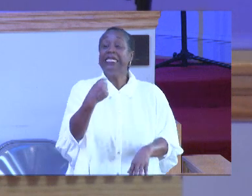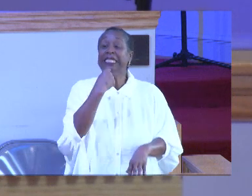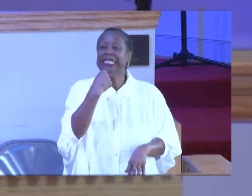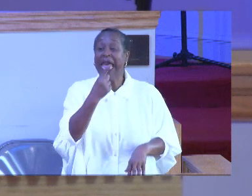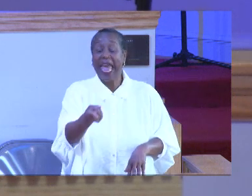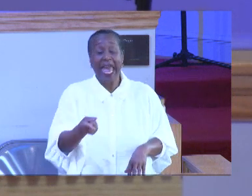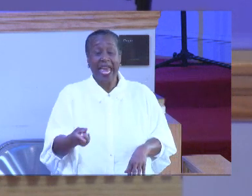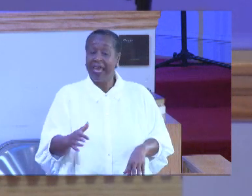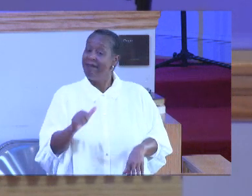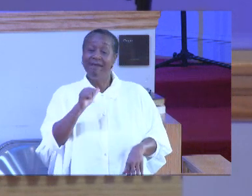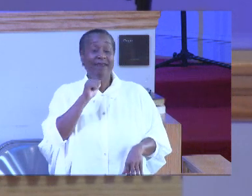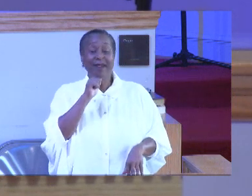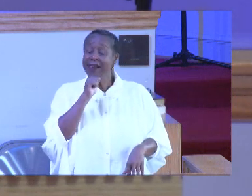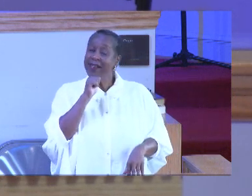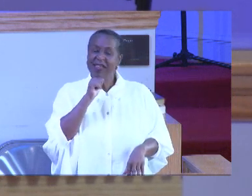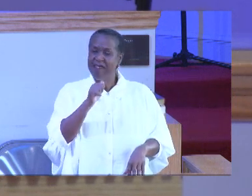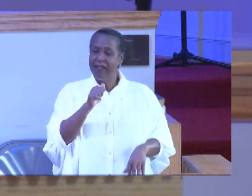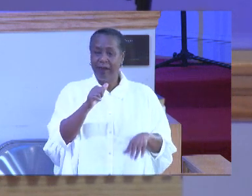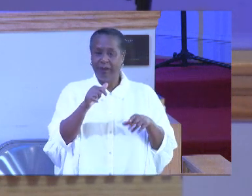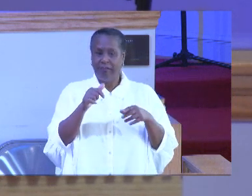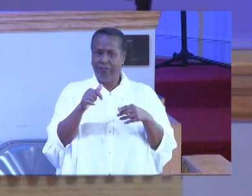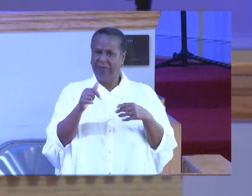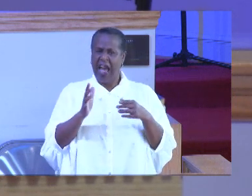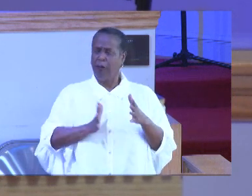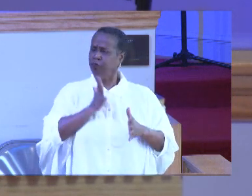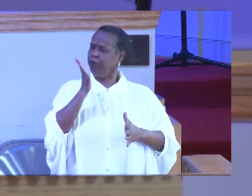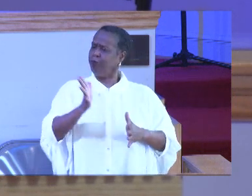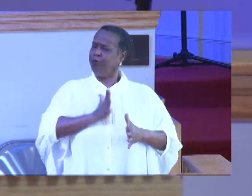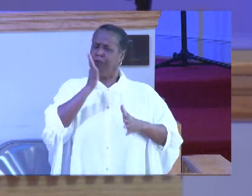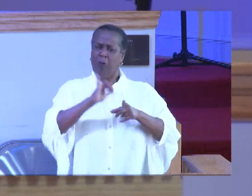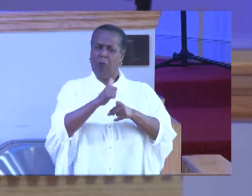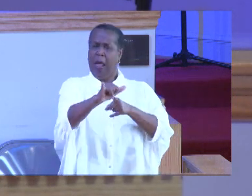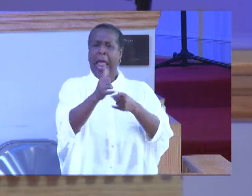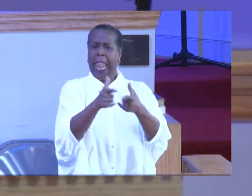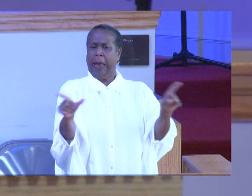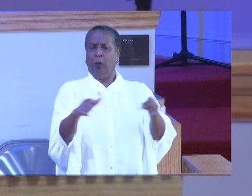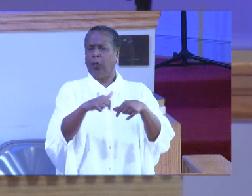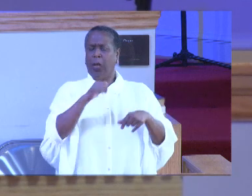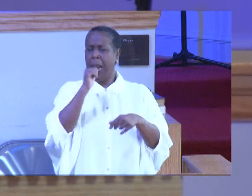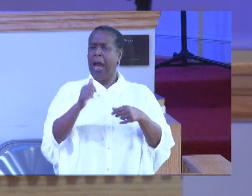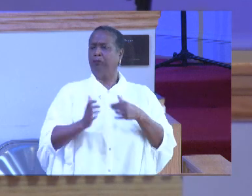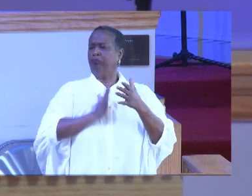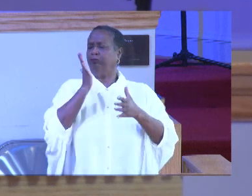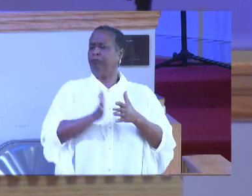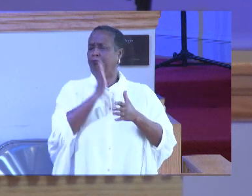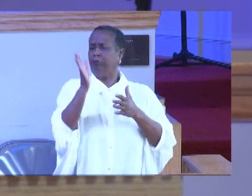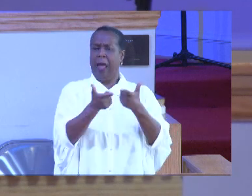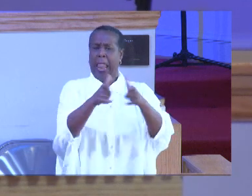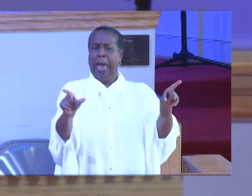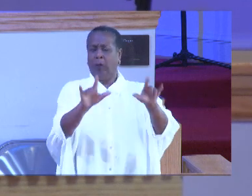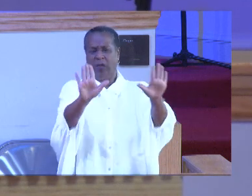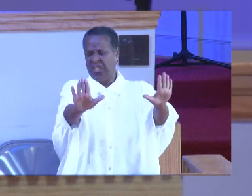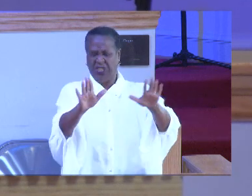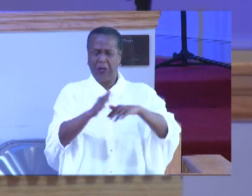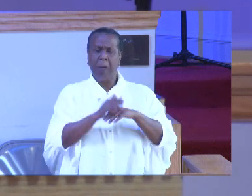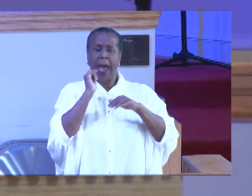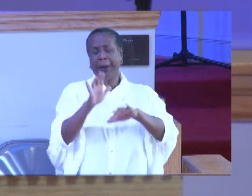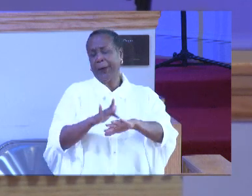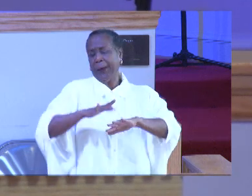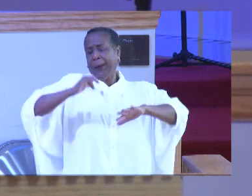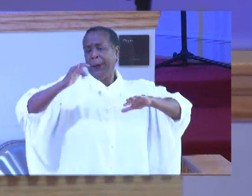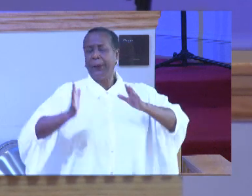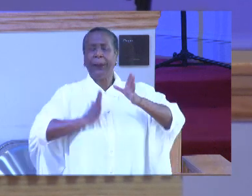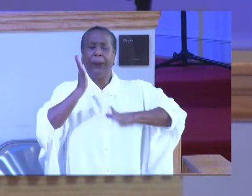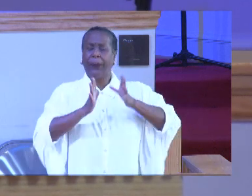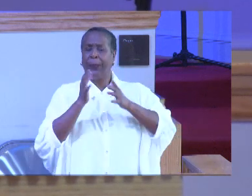says, not in grandiose theological language that uses the Christological